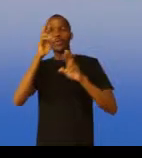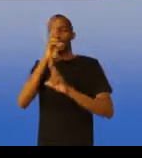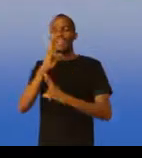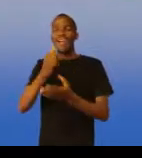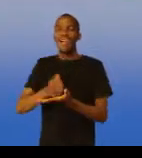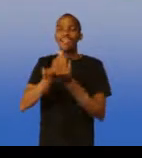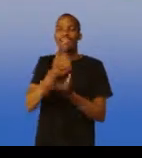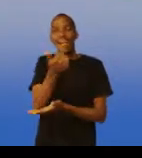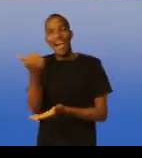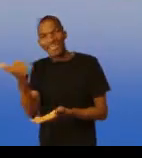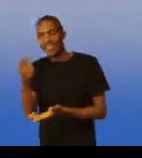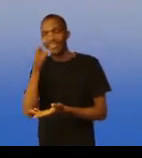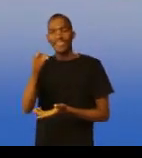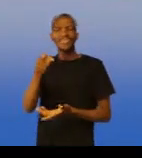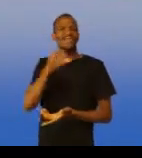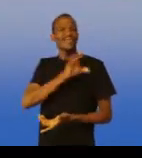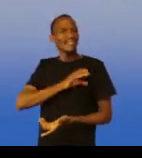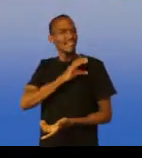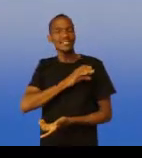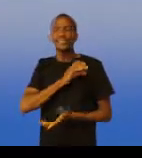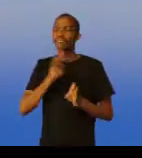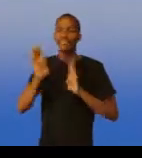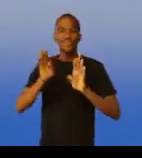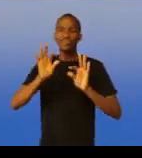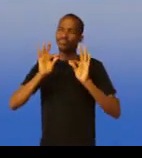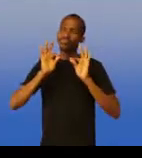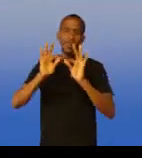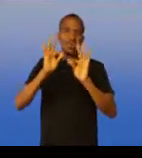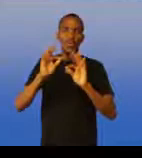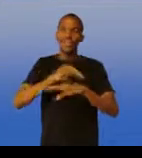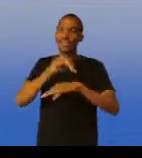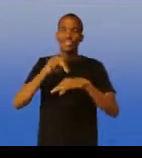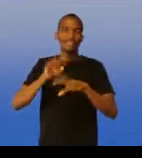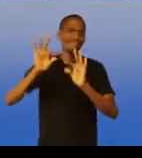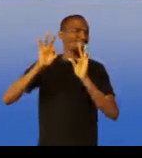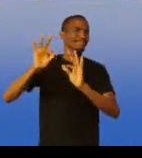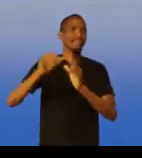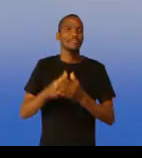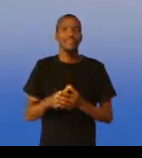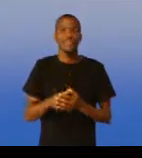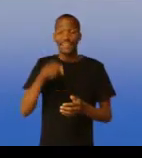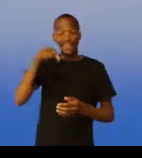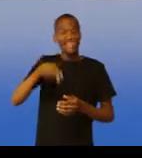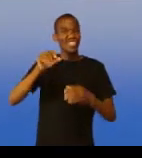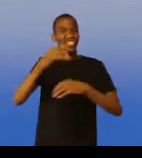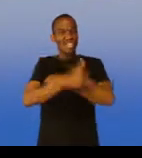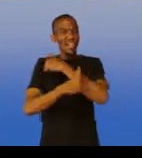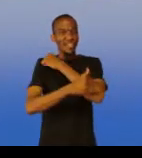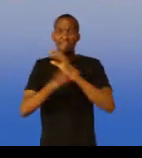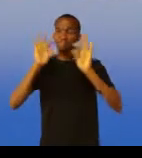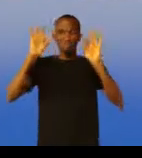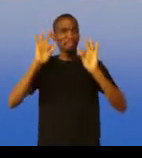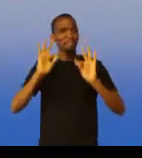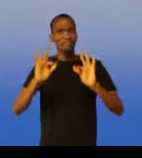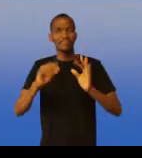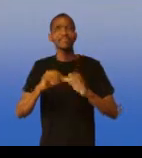believe is a very important characteristic that defines us as a nation. A fabulous country. It's an honor to come and see the work that's